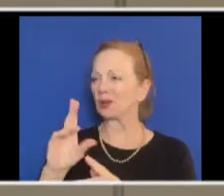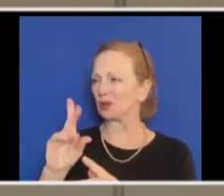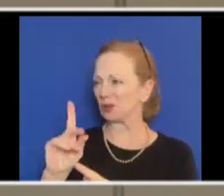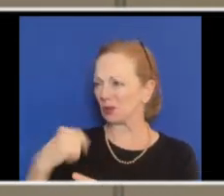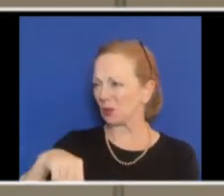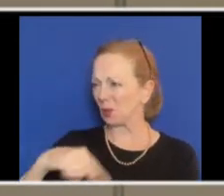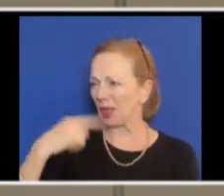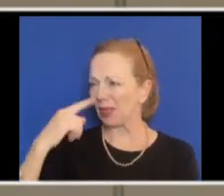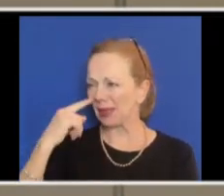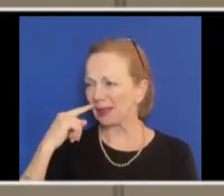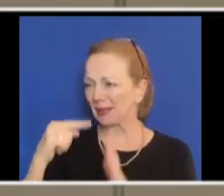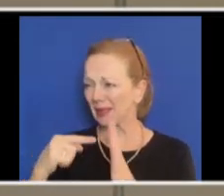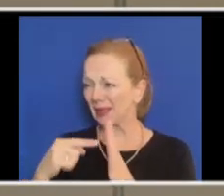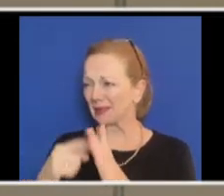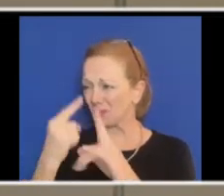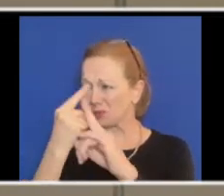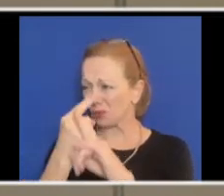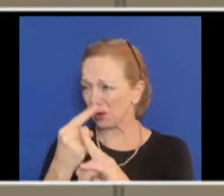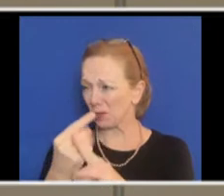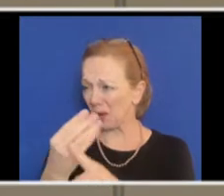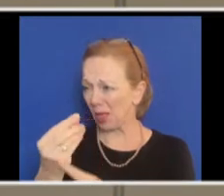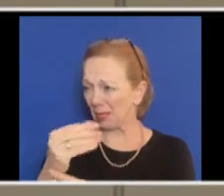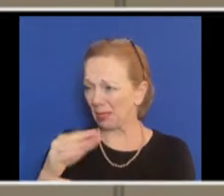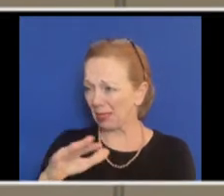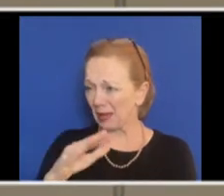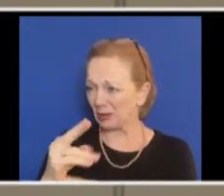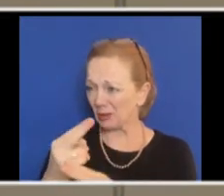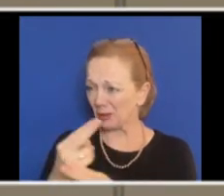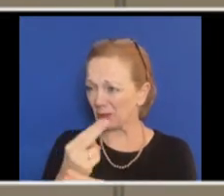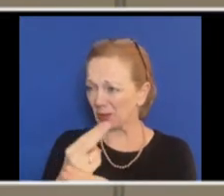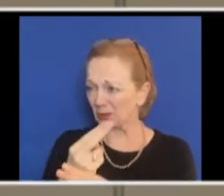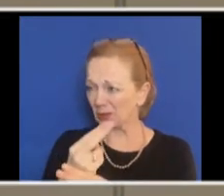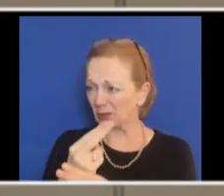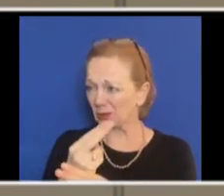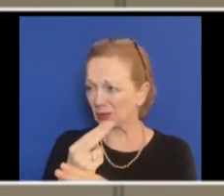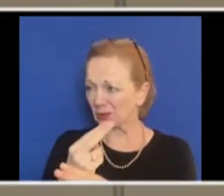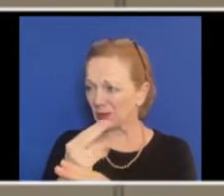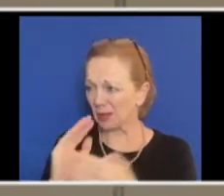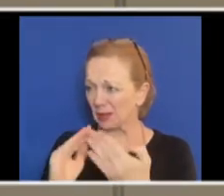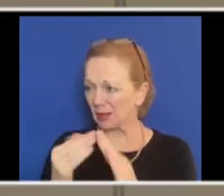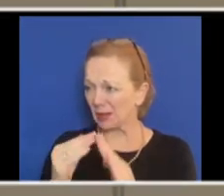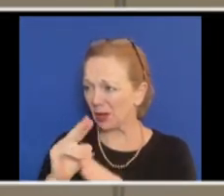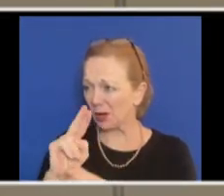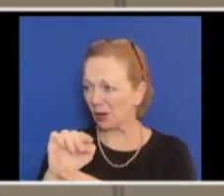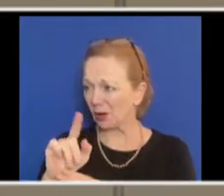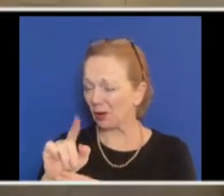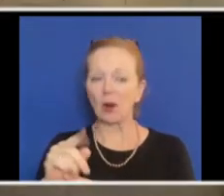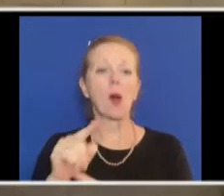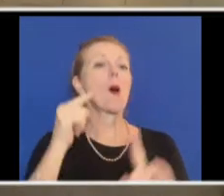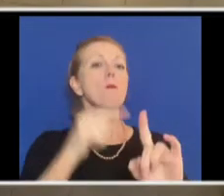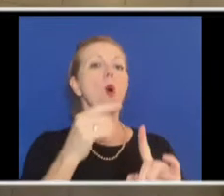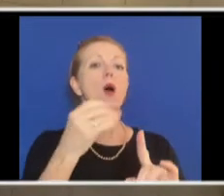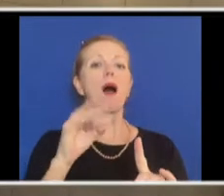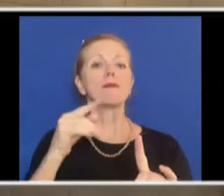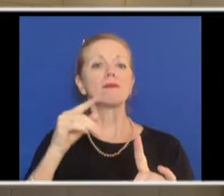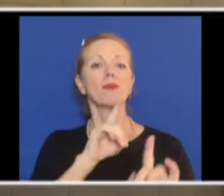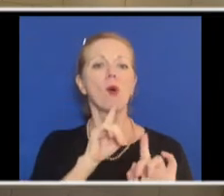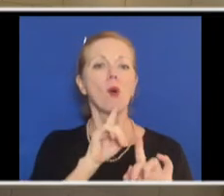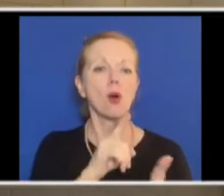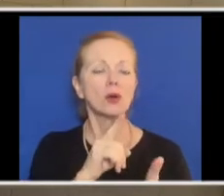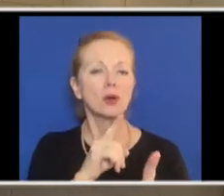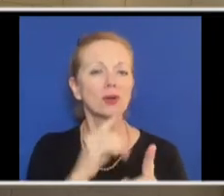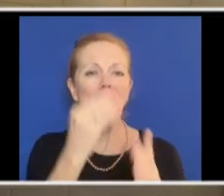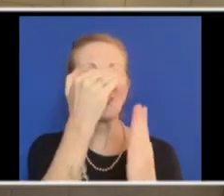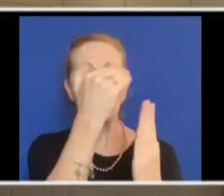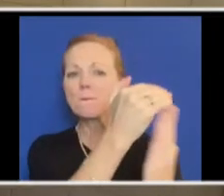is appropriate land use in urban point of order point of order there's